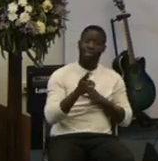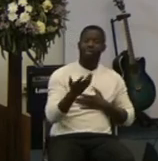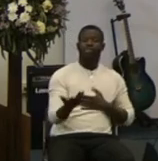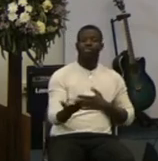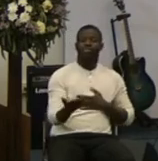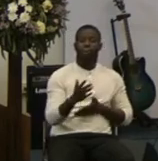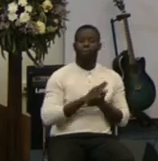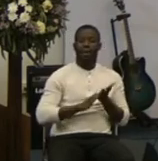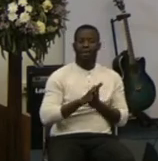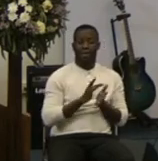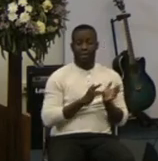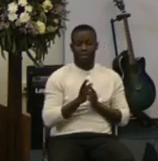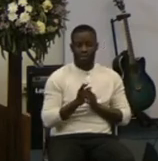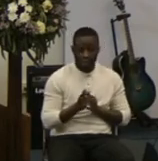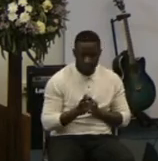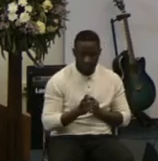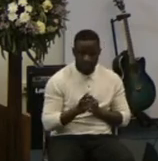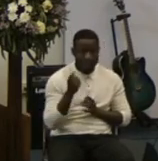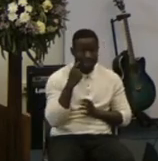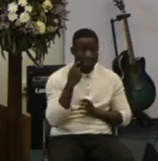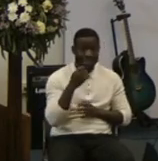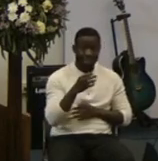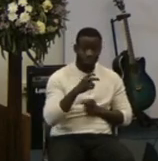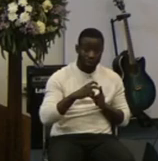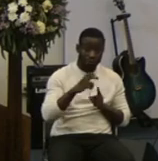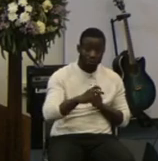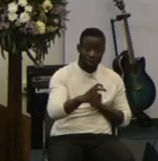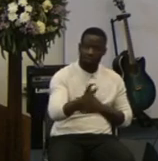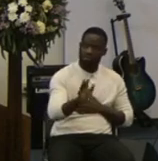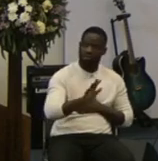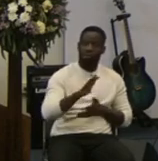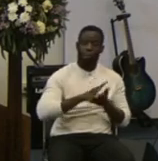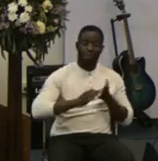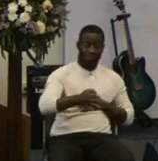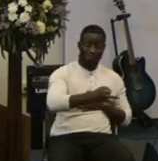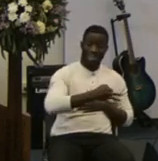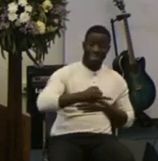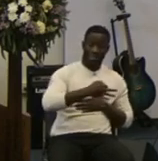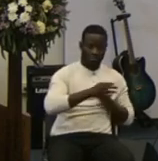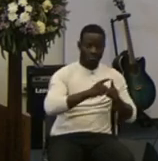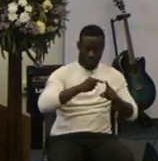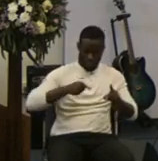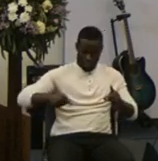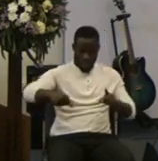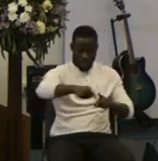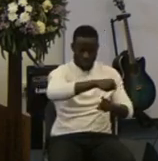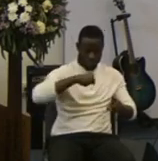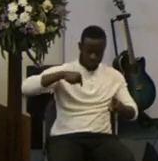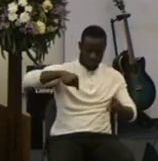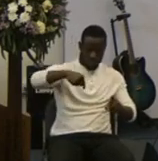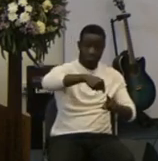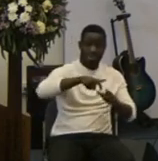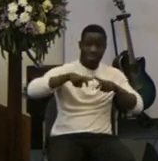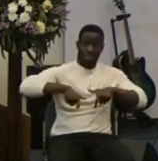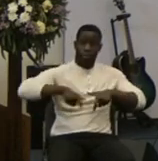result, Jesus could no longer enter a town openly, but stayed outside in lonely places. Yet the people